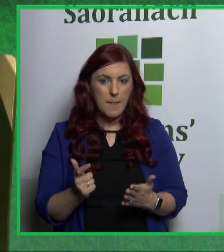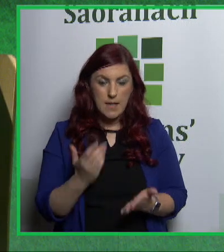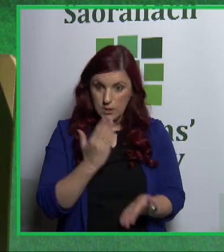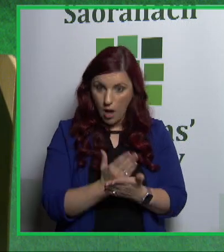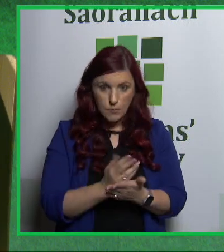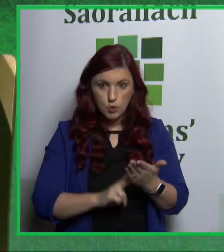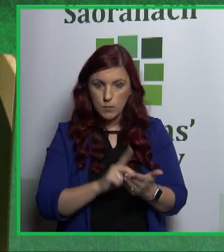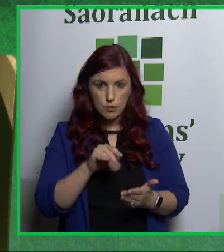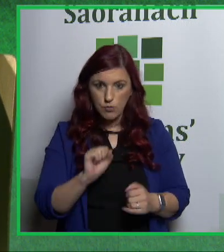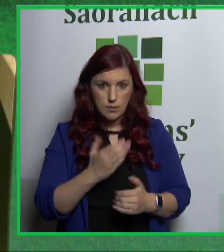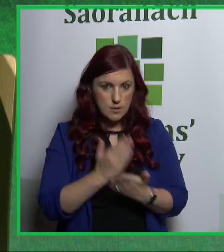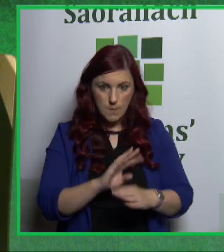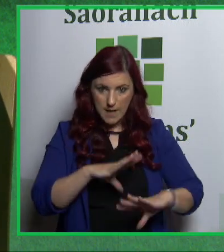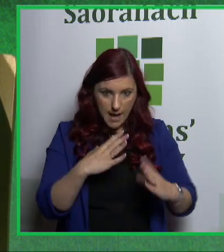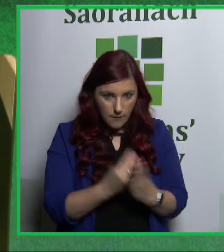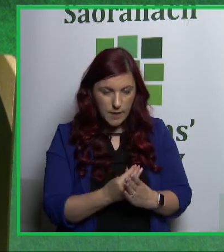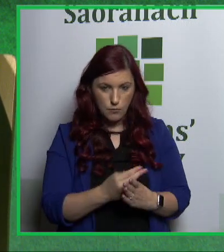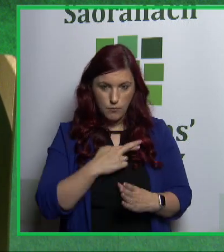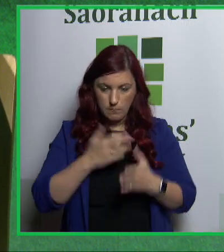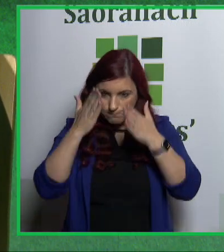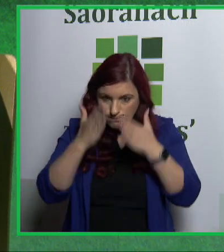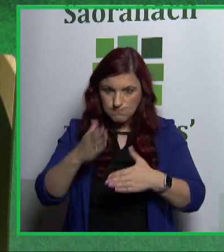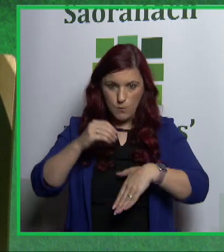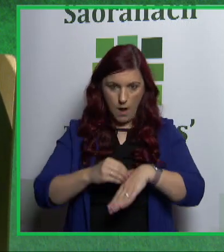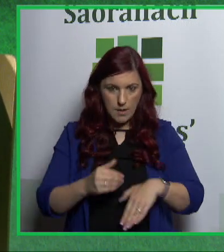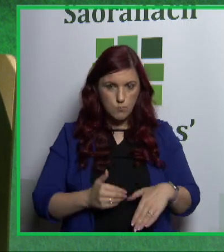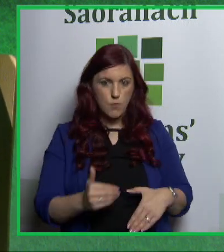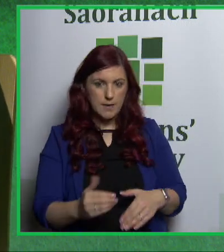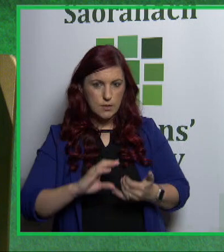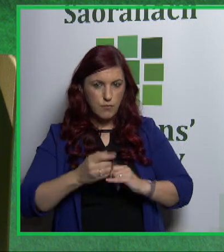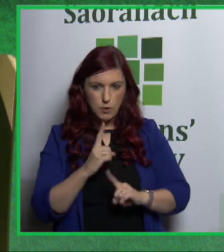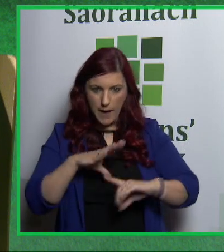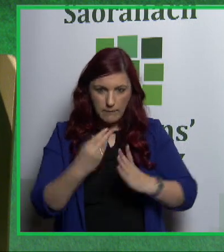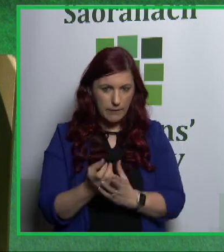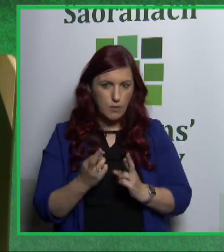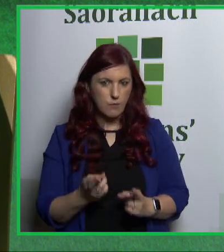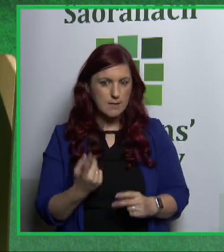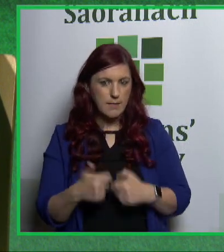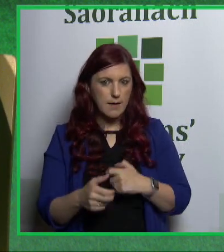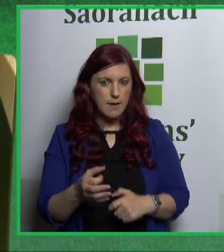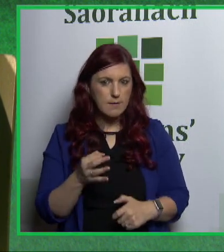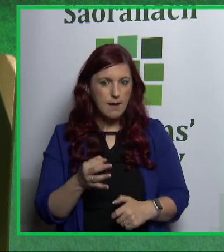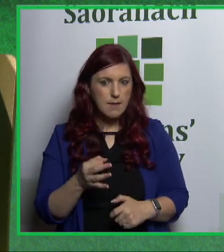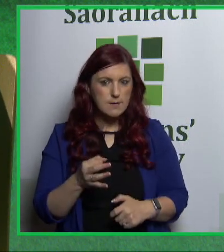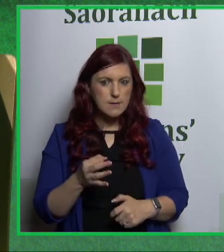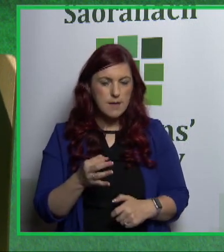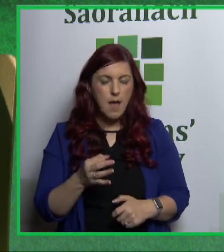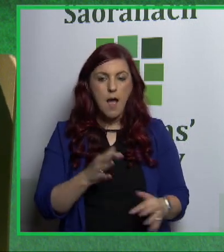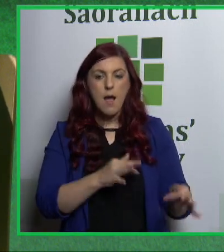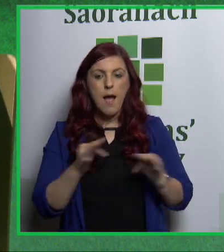everything, tried to really do by the books and do everything. And I got postnatal depression